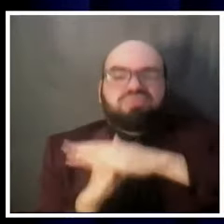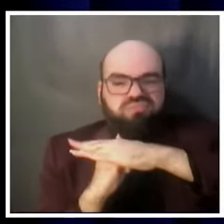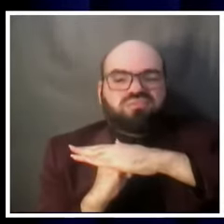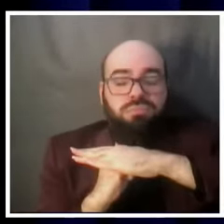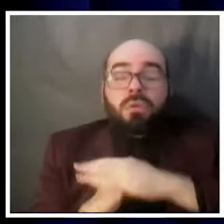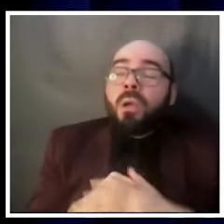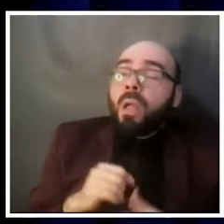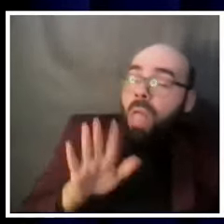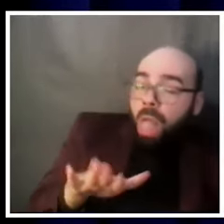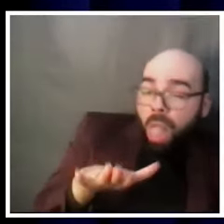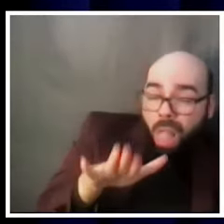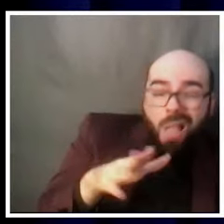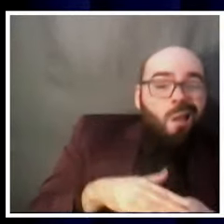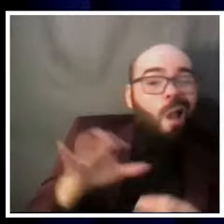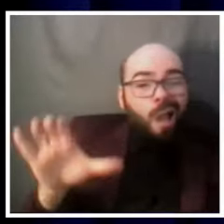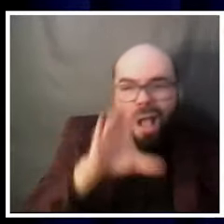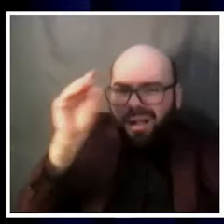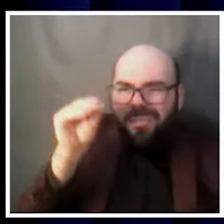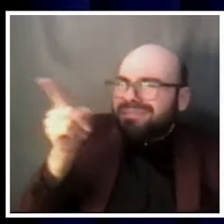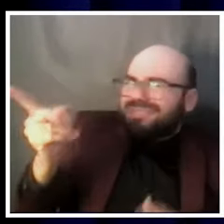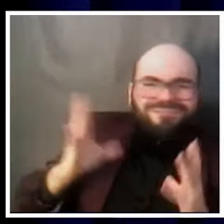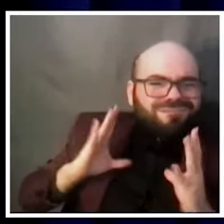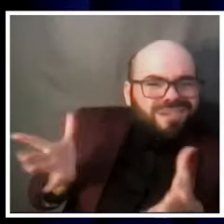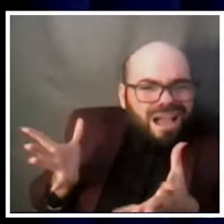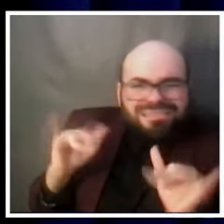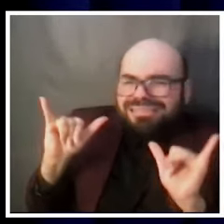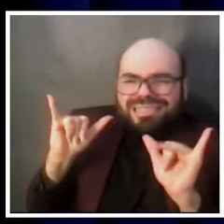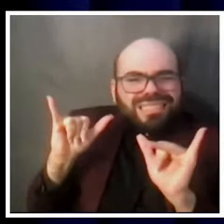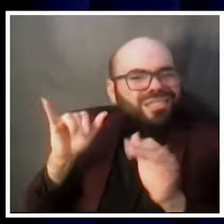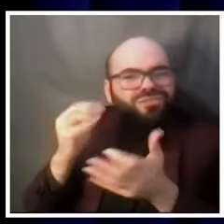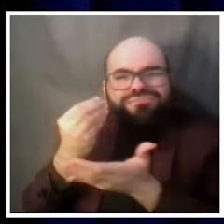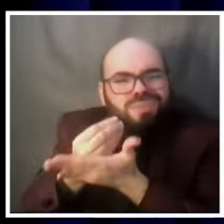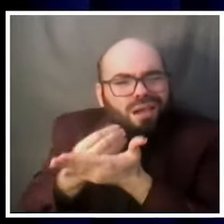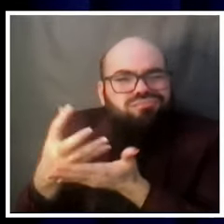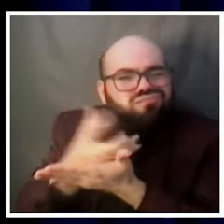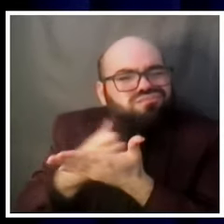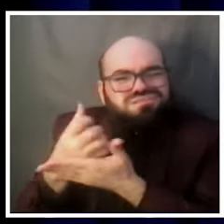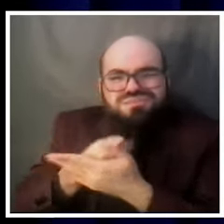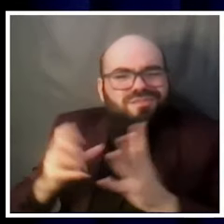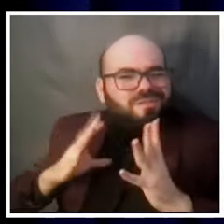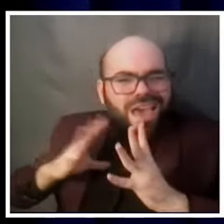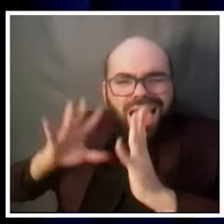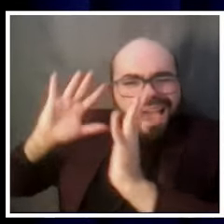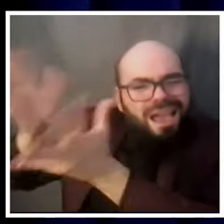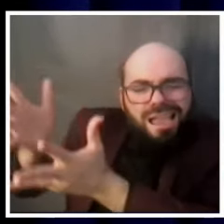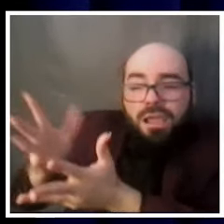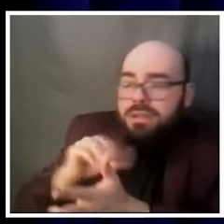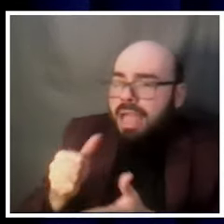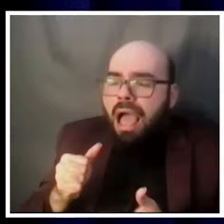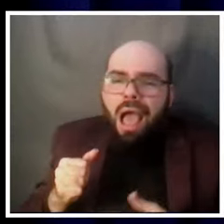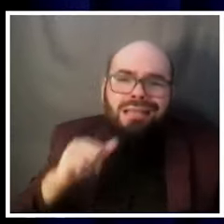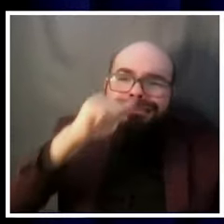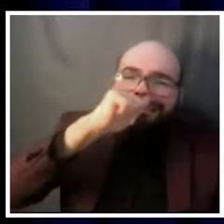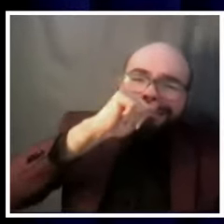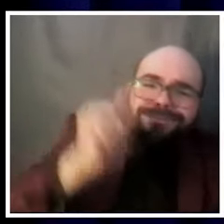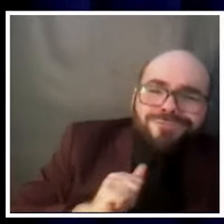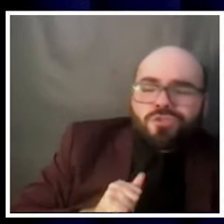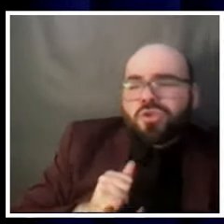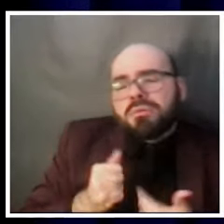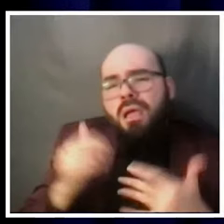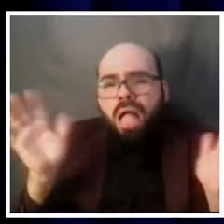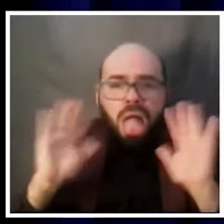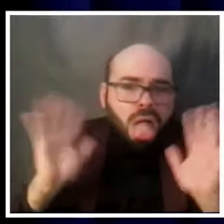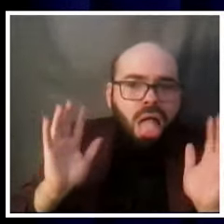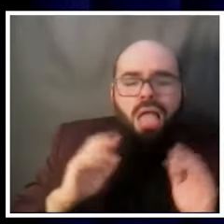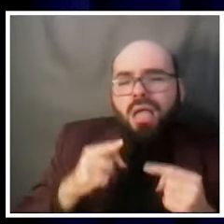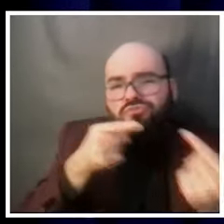companies will still make money. They'll still make a significant profit. Still make a significant profit.